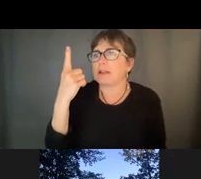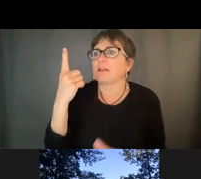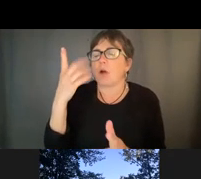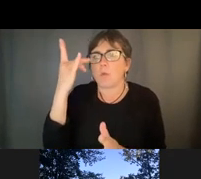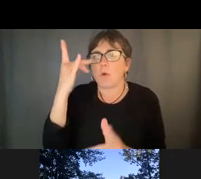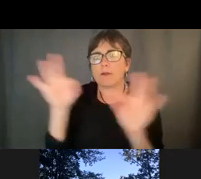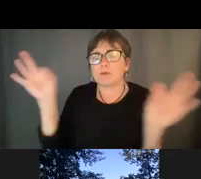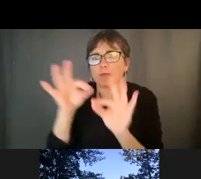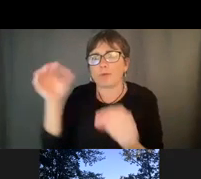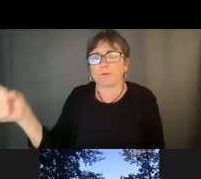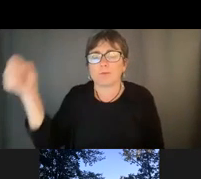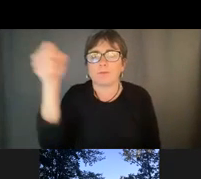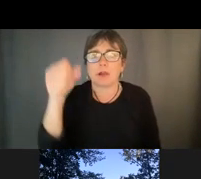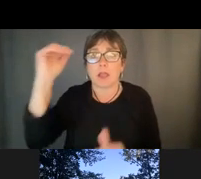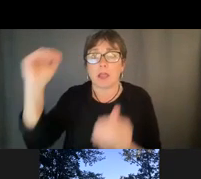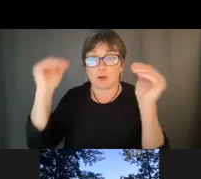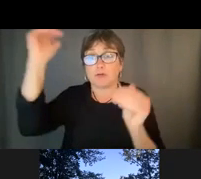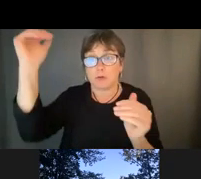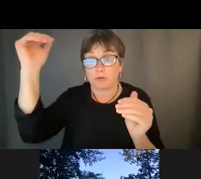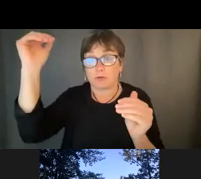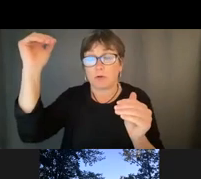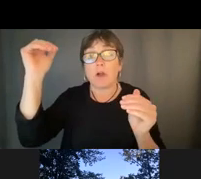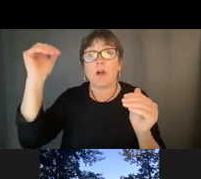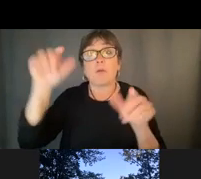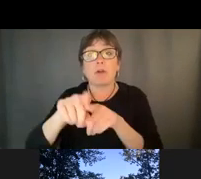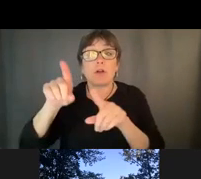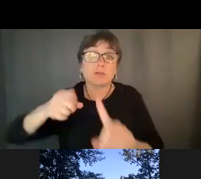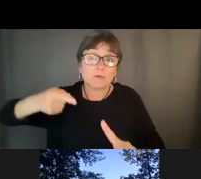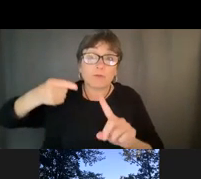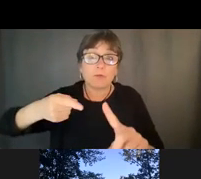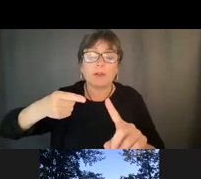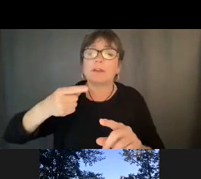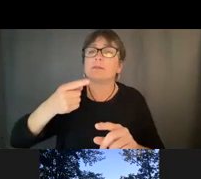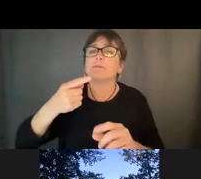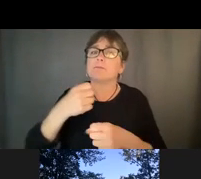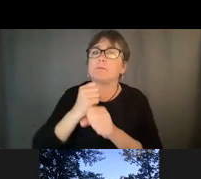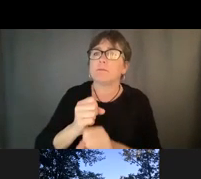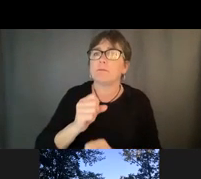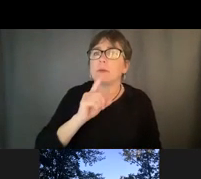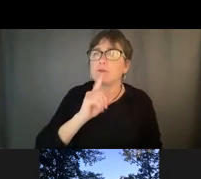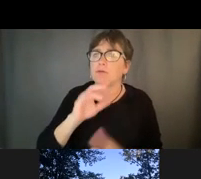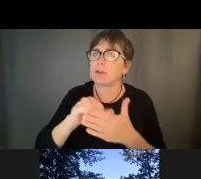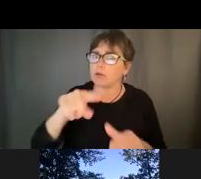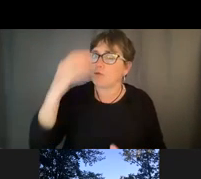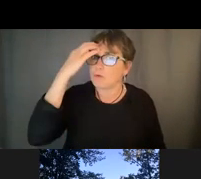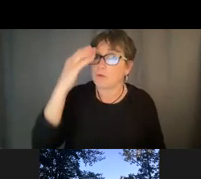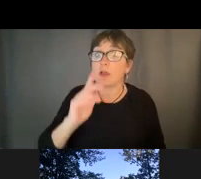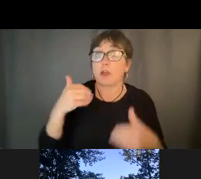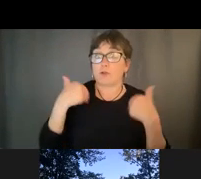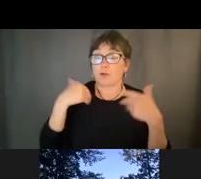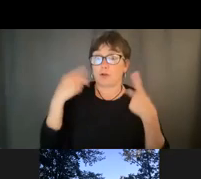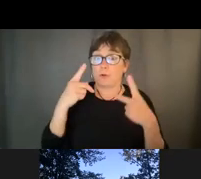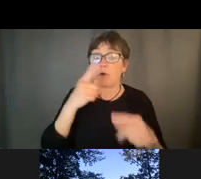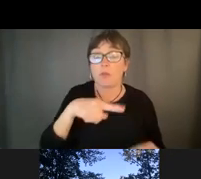room, but the idea is to kind of make sure that you understand that youth are the experts on themselves, and who better